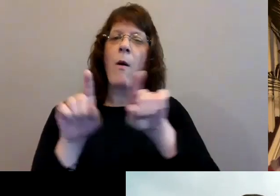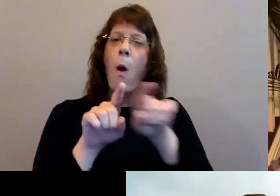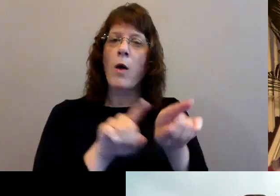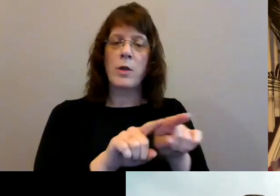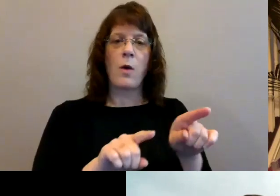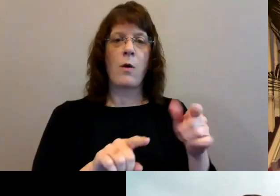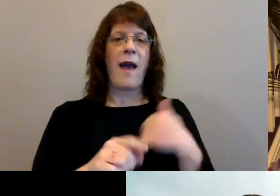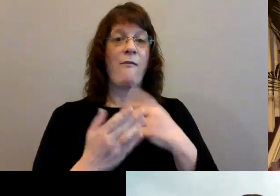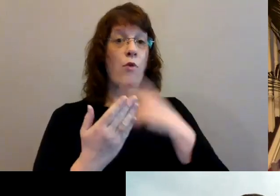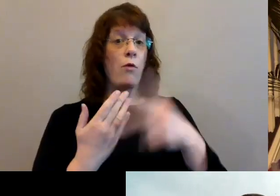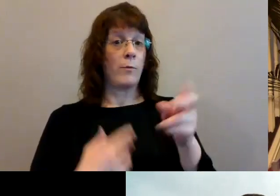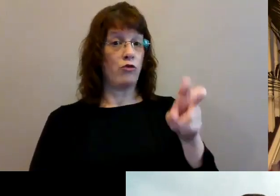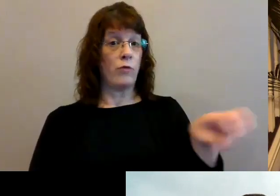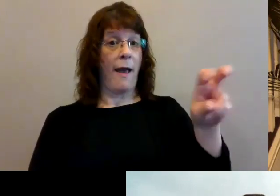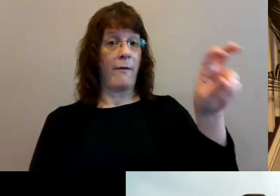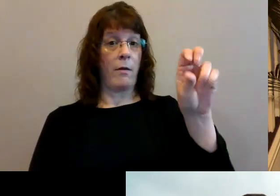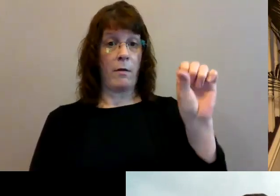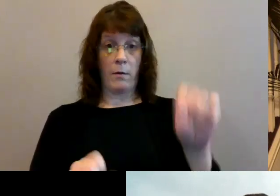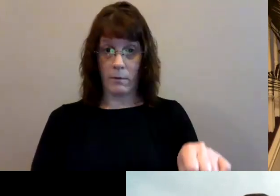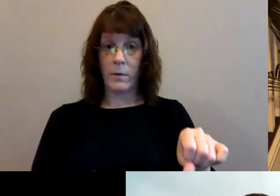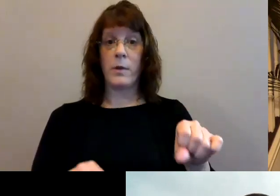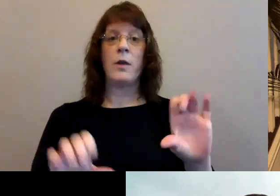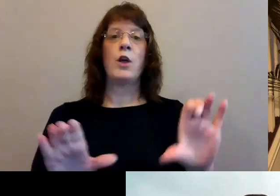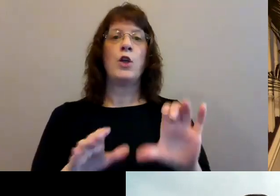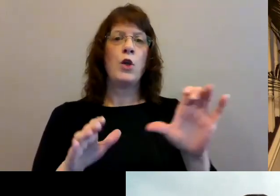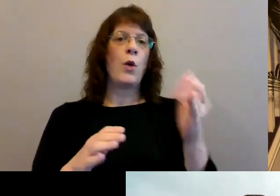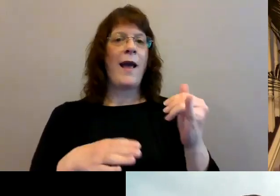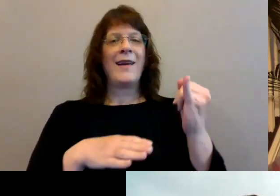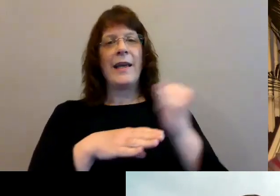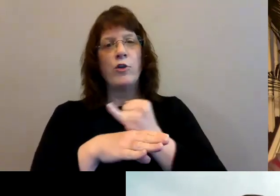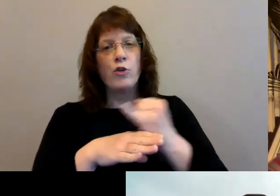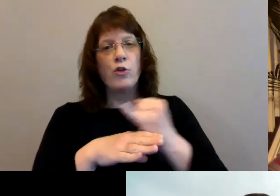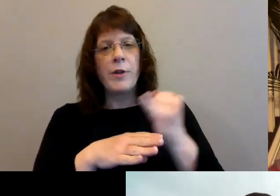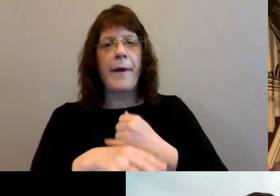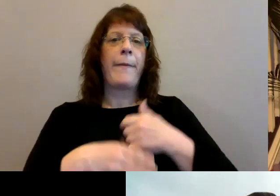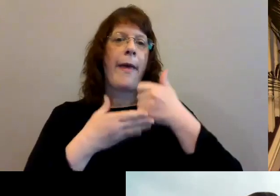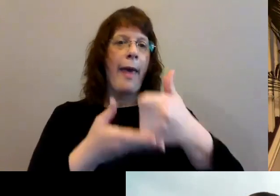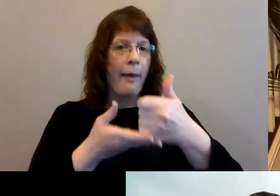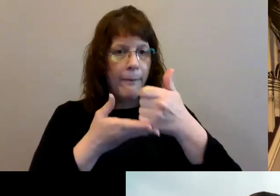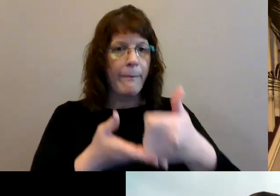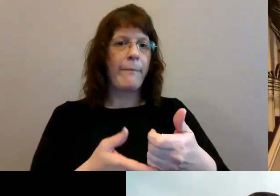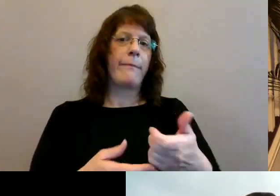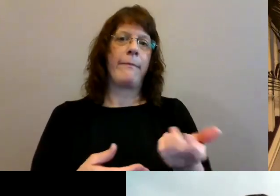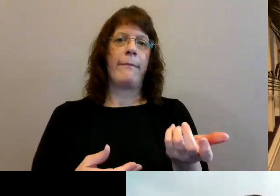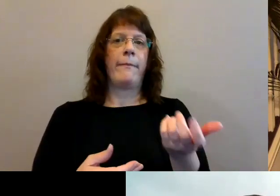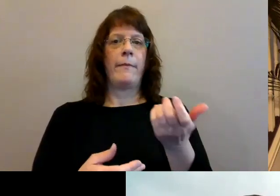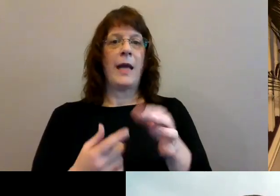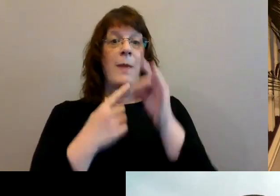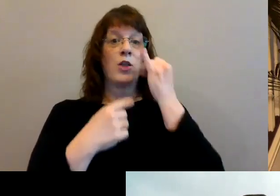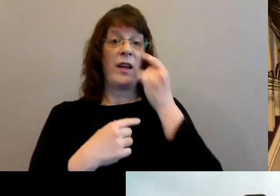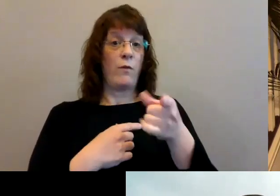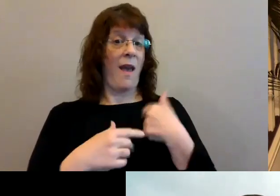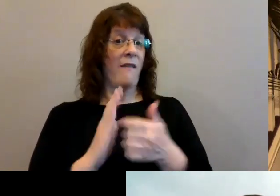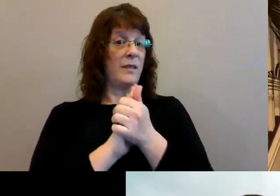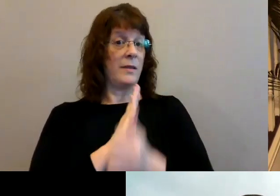you can travel and do like some sort of internship and help out, especially if you have skills that they might